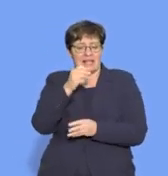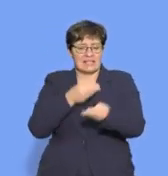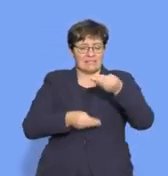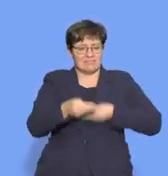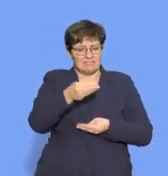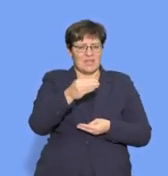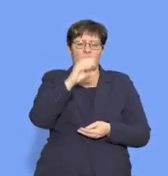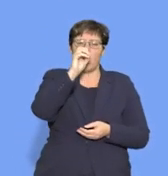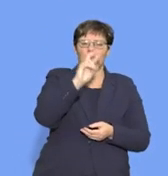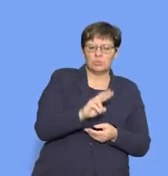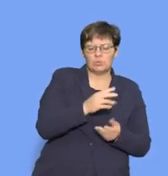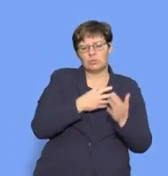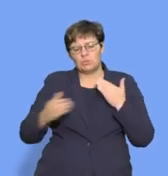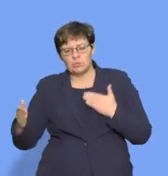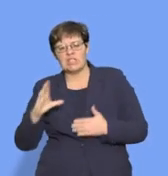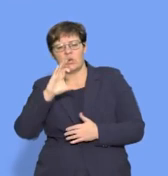gases.